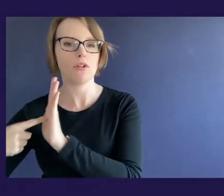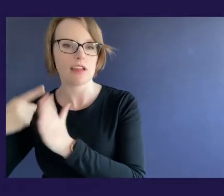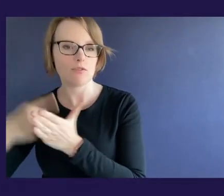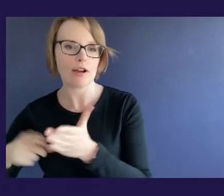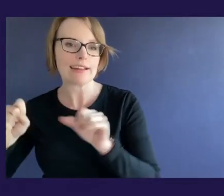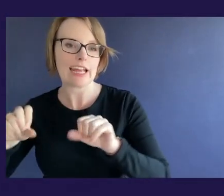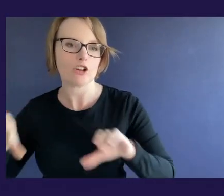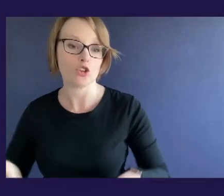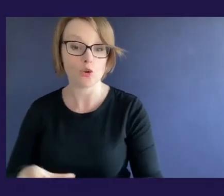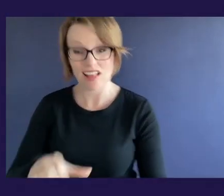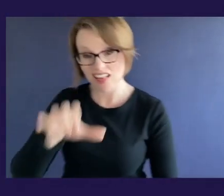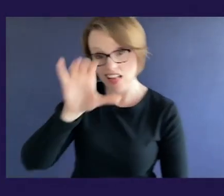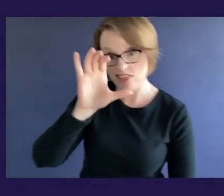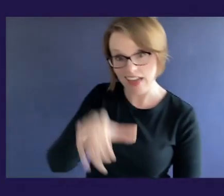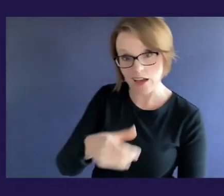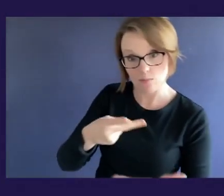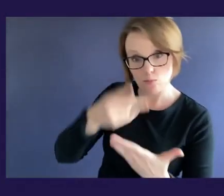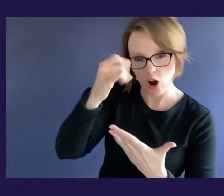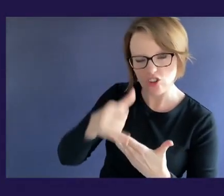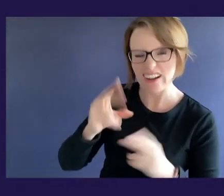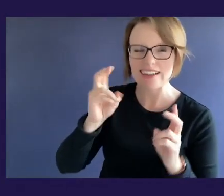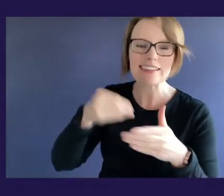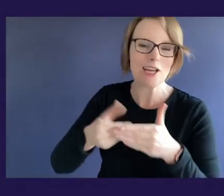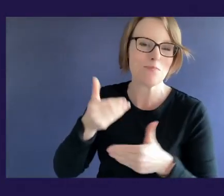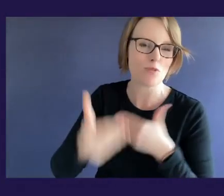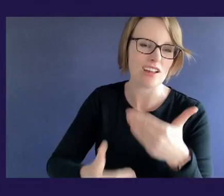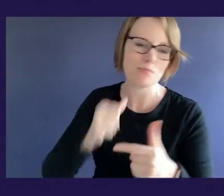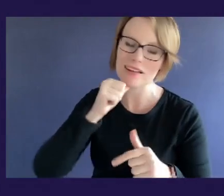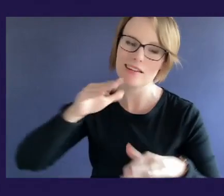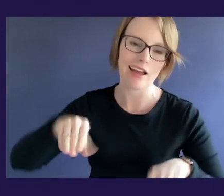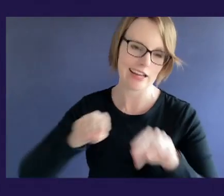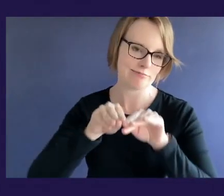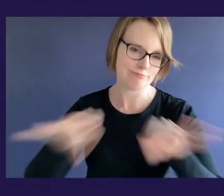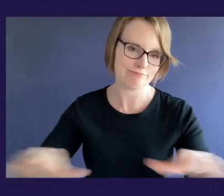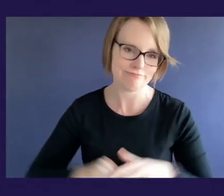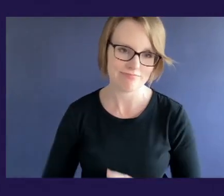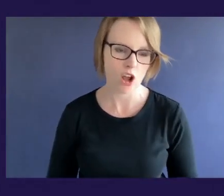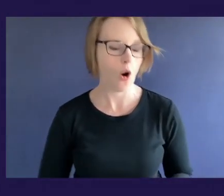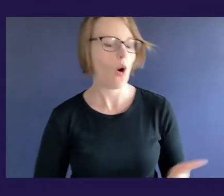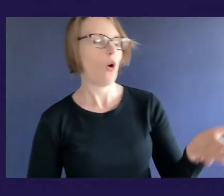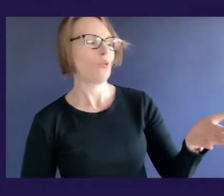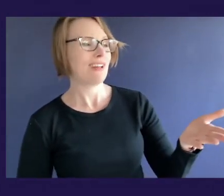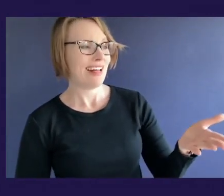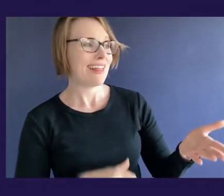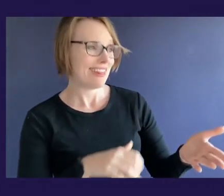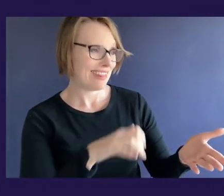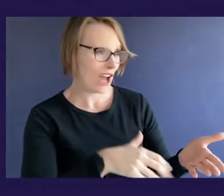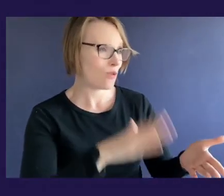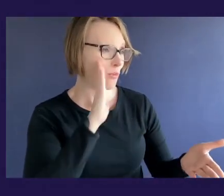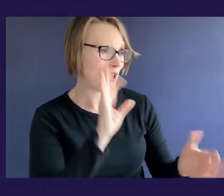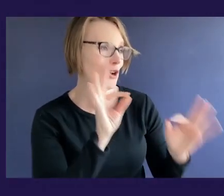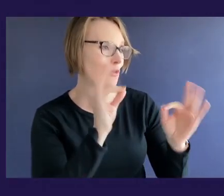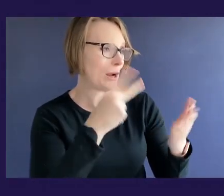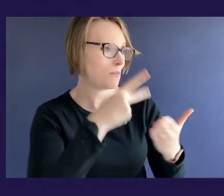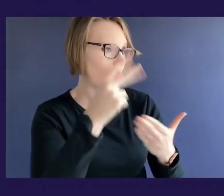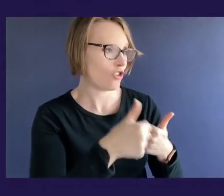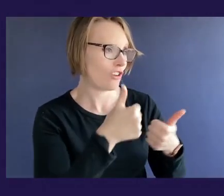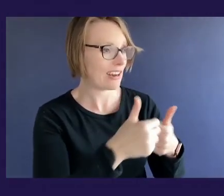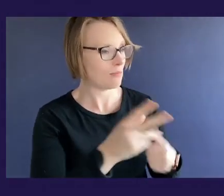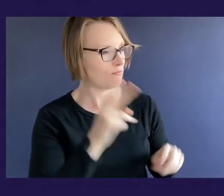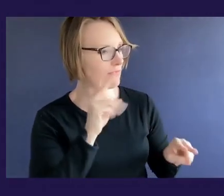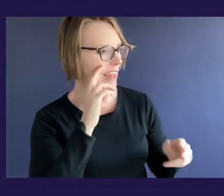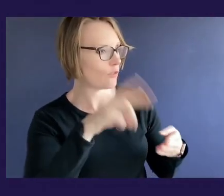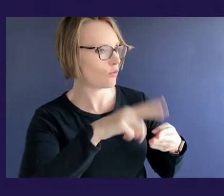in process, but not quite out yet. Great, that'd be a great outcome. I've asked repeatedly, as our